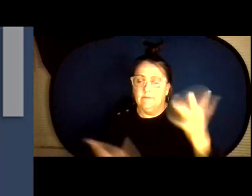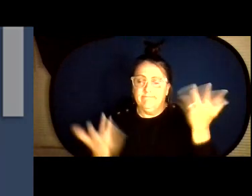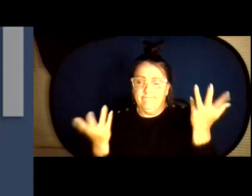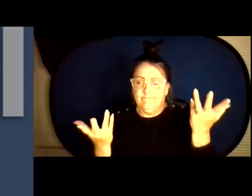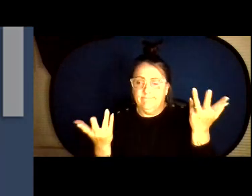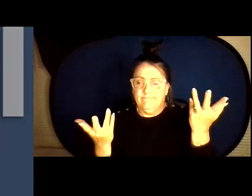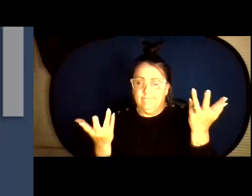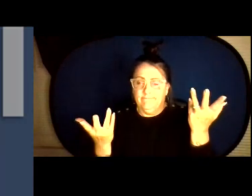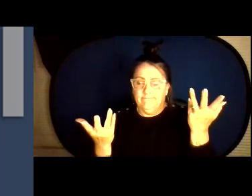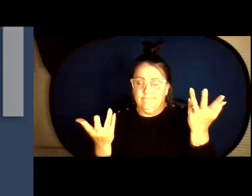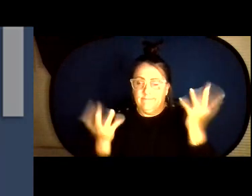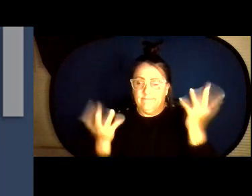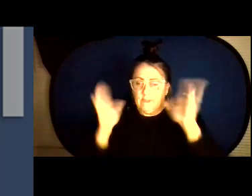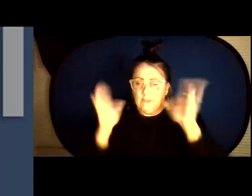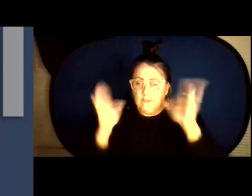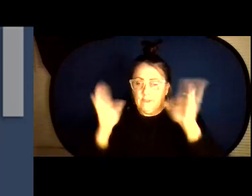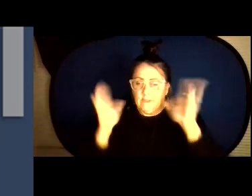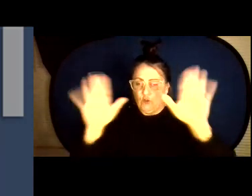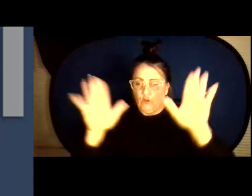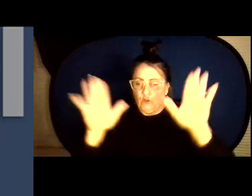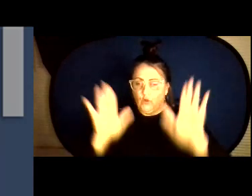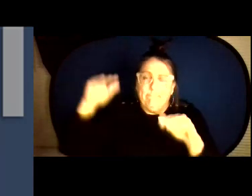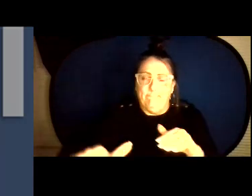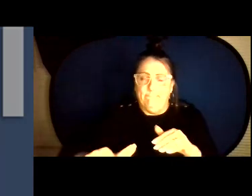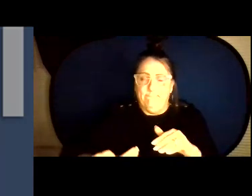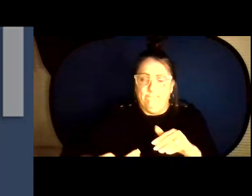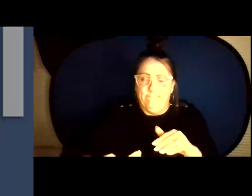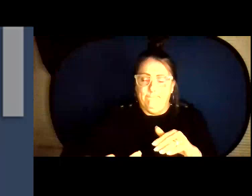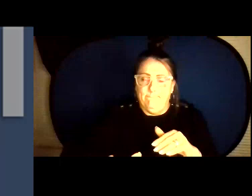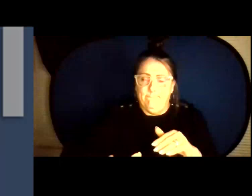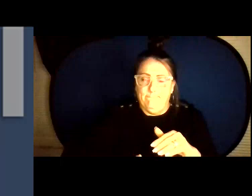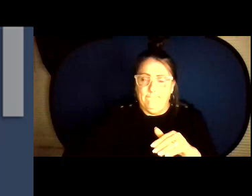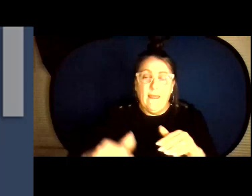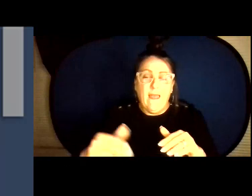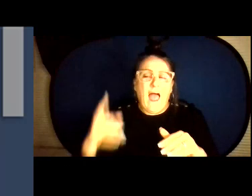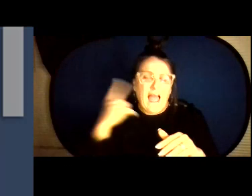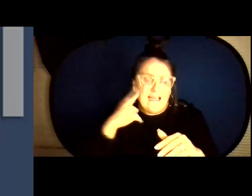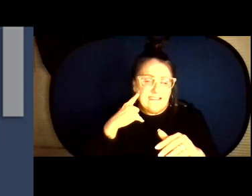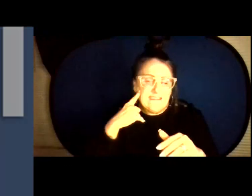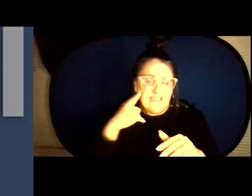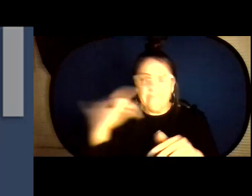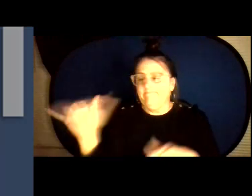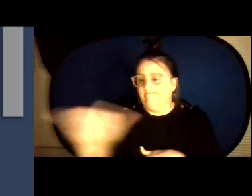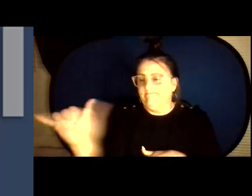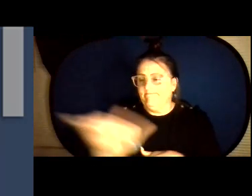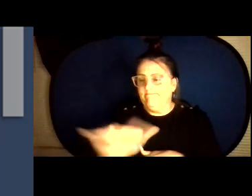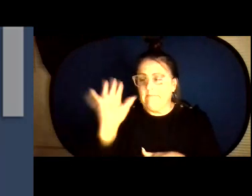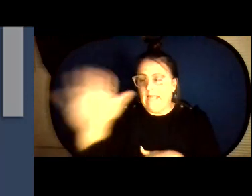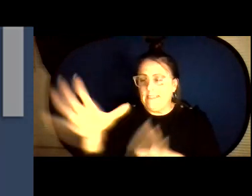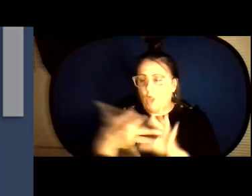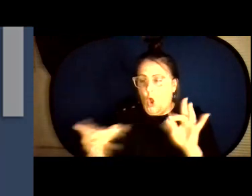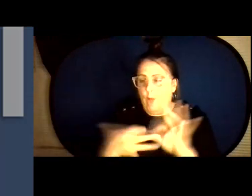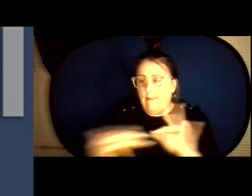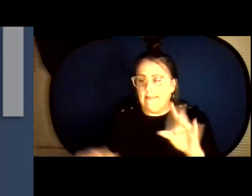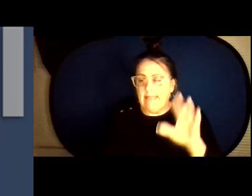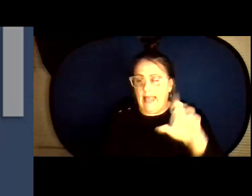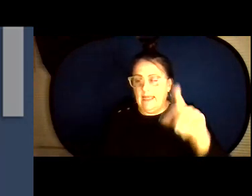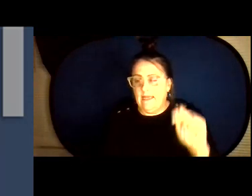that's a great step forward. Yeah. But I have to echo Commissioner Elliott's comments about how,